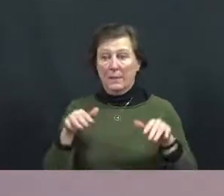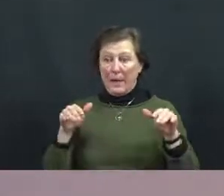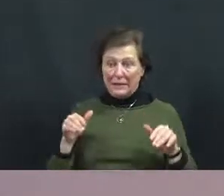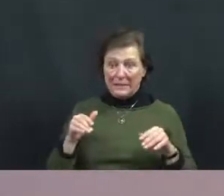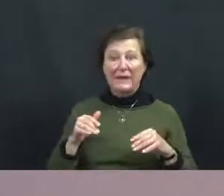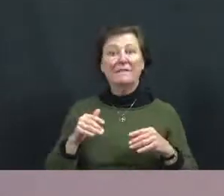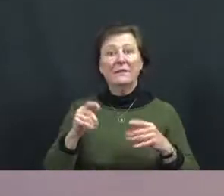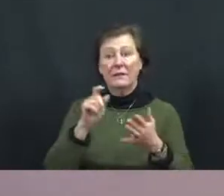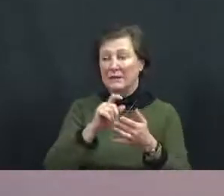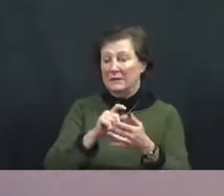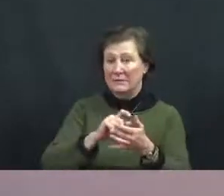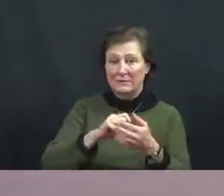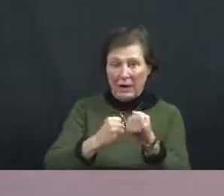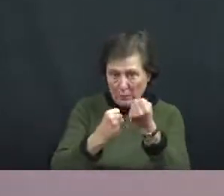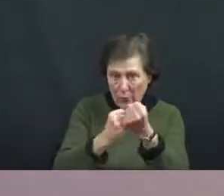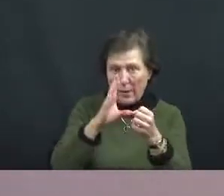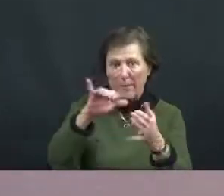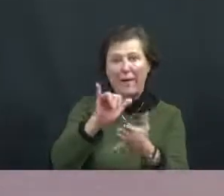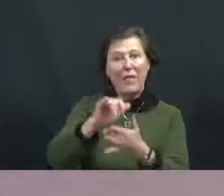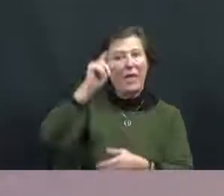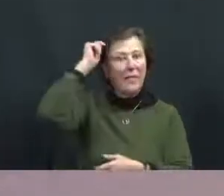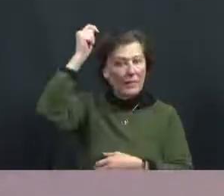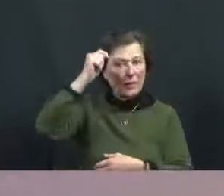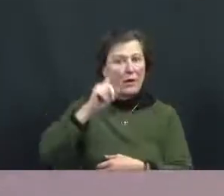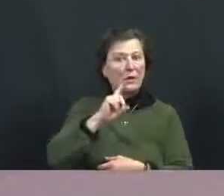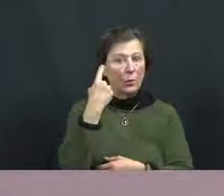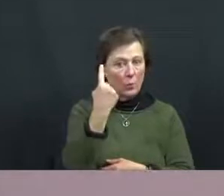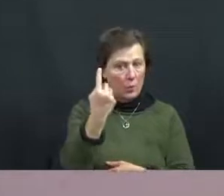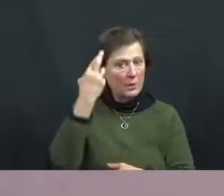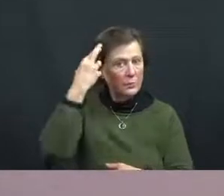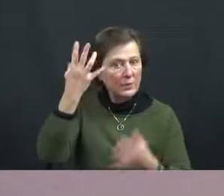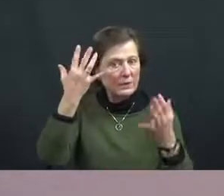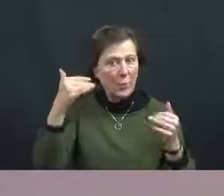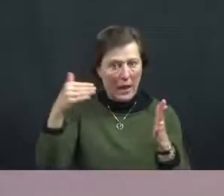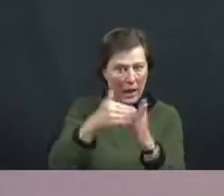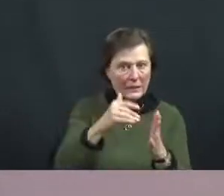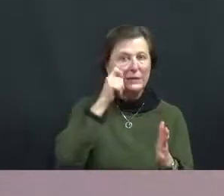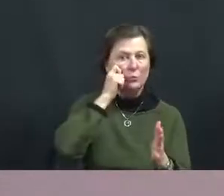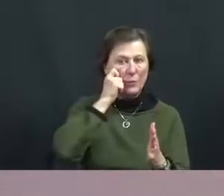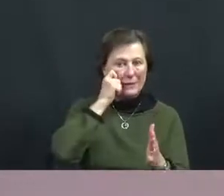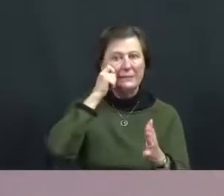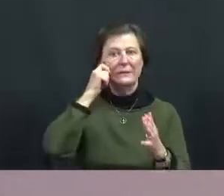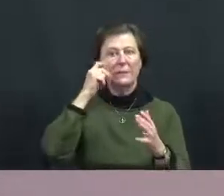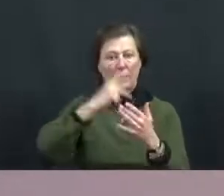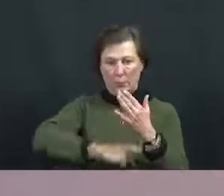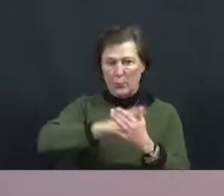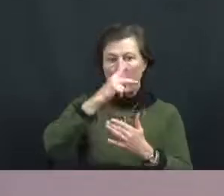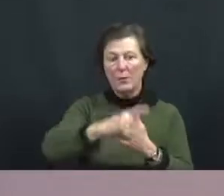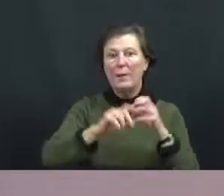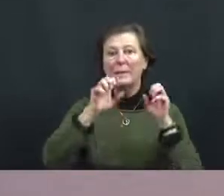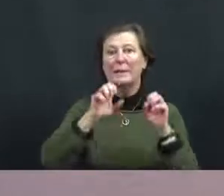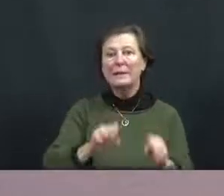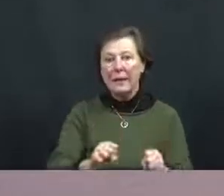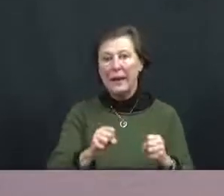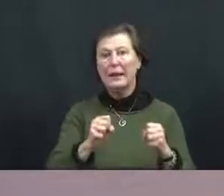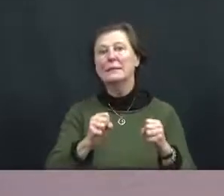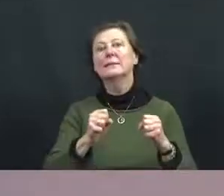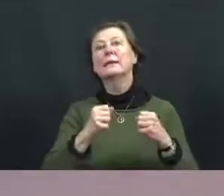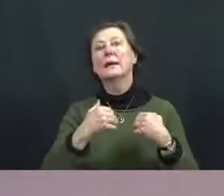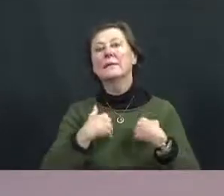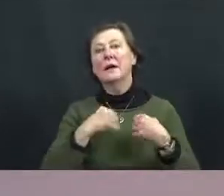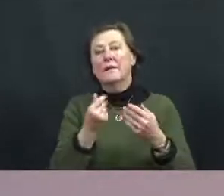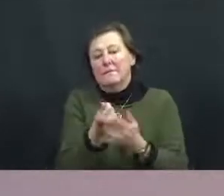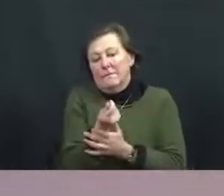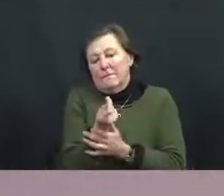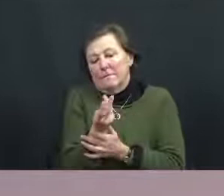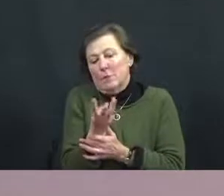by such a theology is one reason why anti-racism programs can claim so few